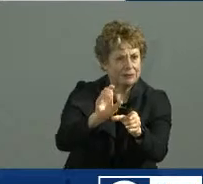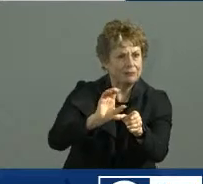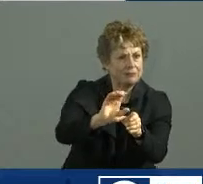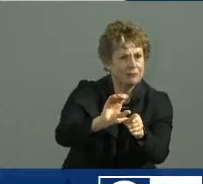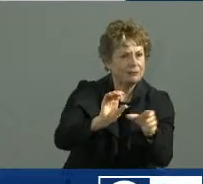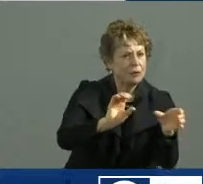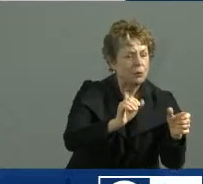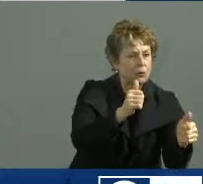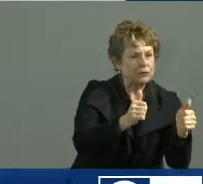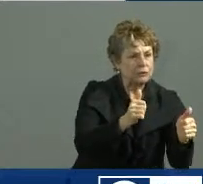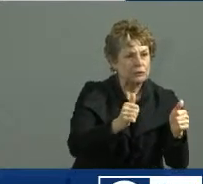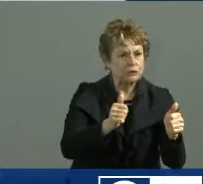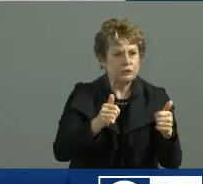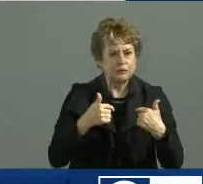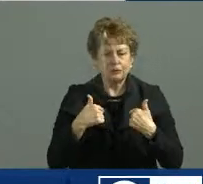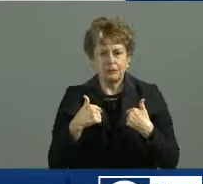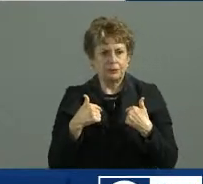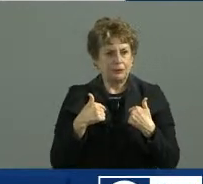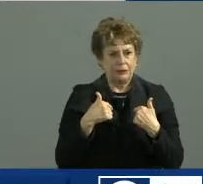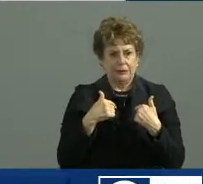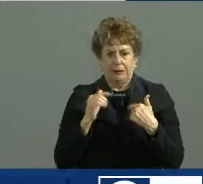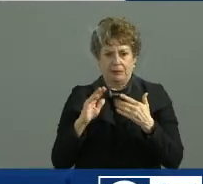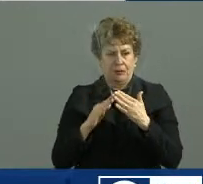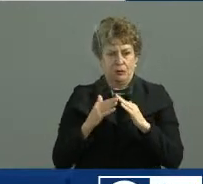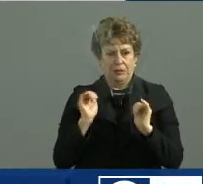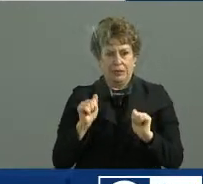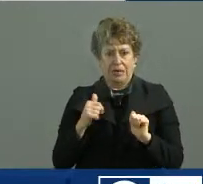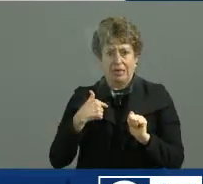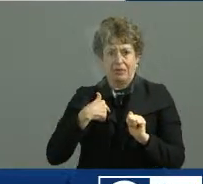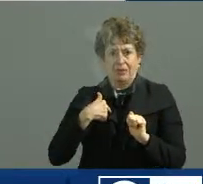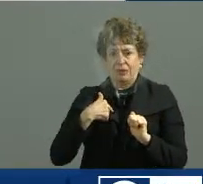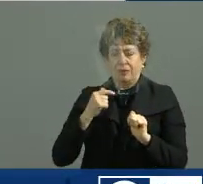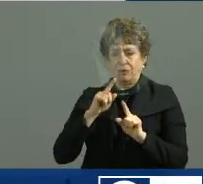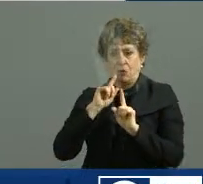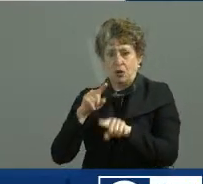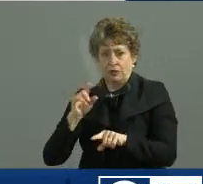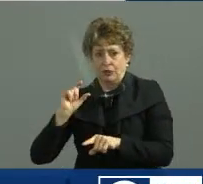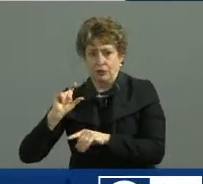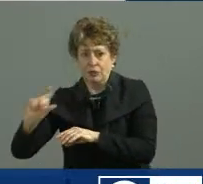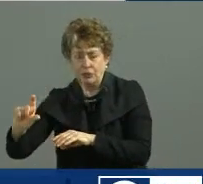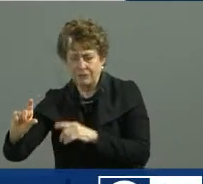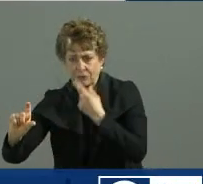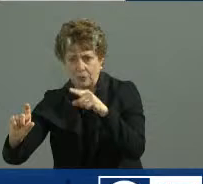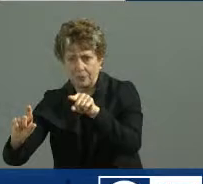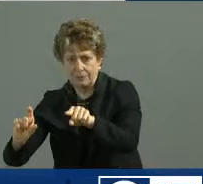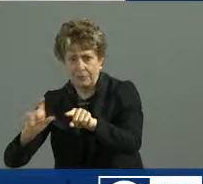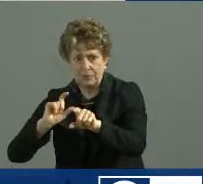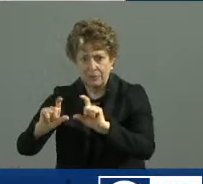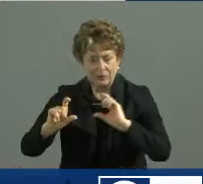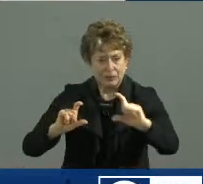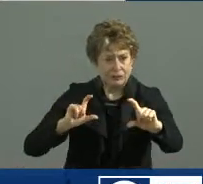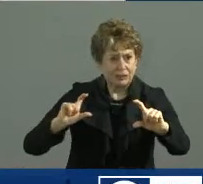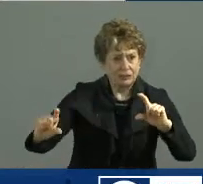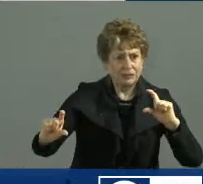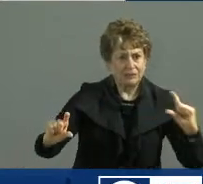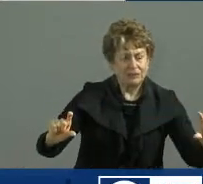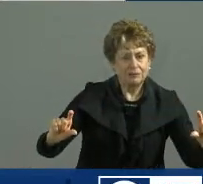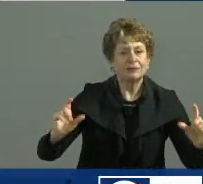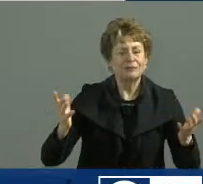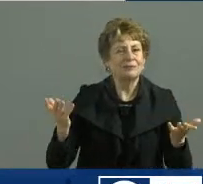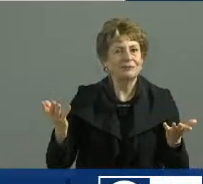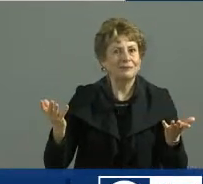providers in their communities should have orders placed on their behalf from their allocated